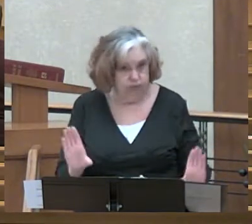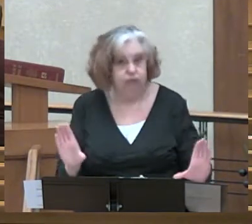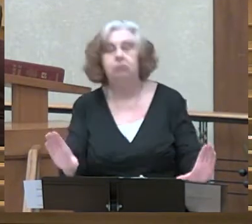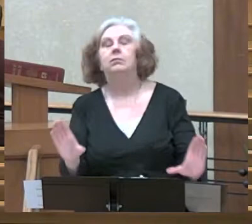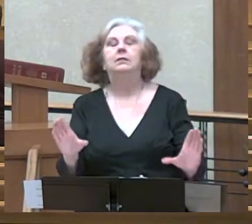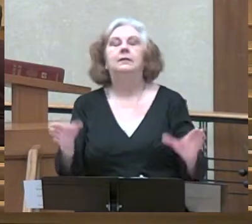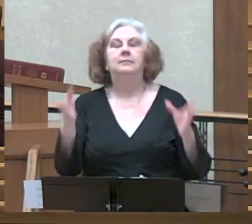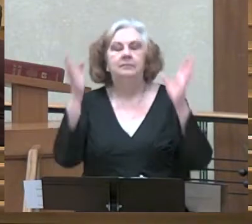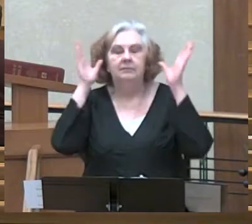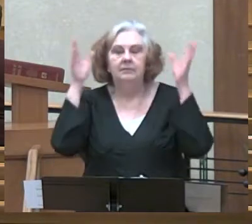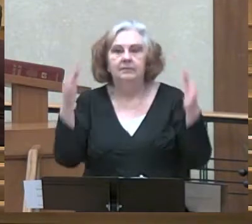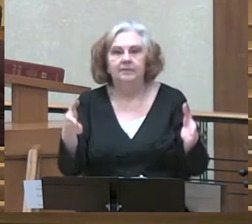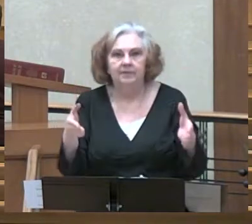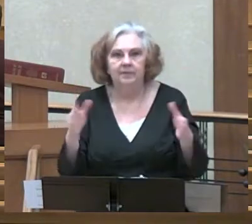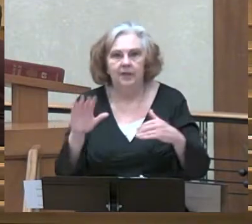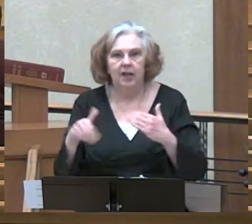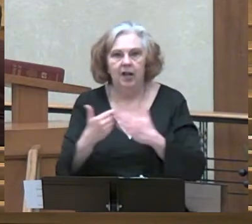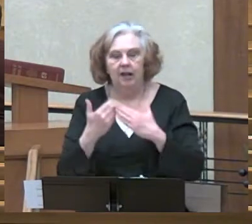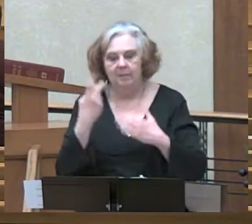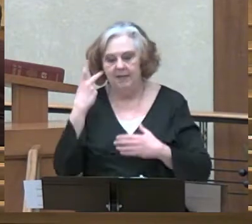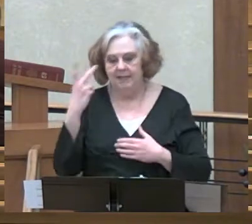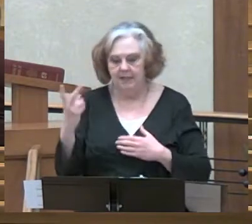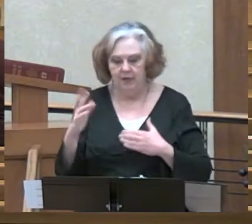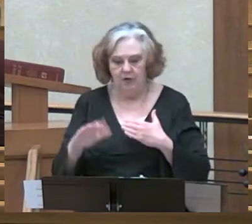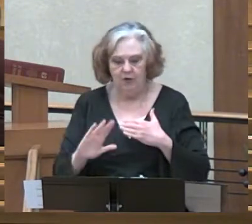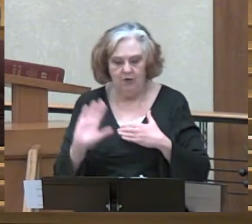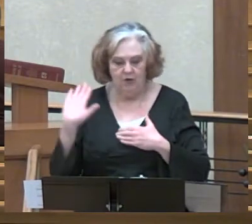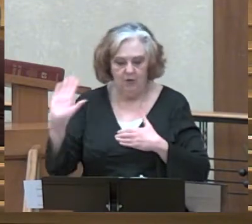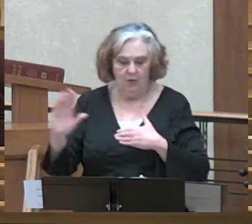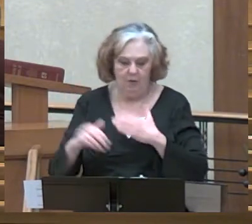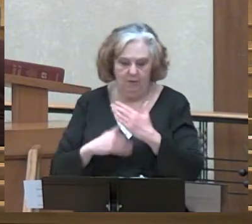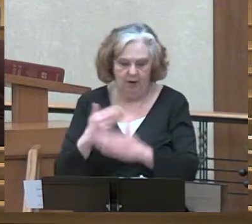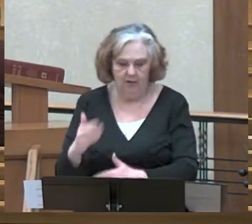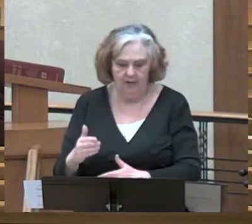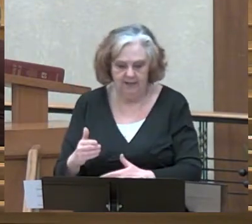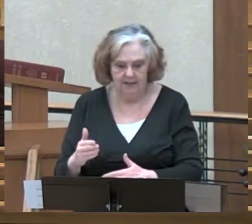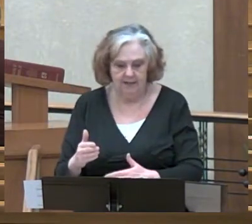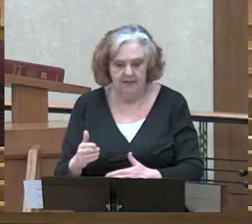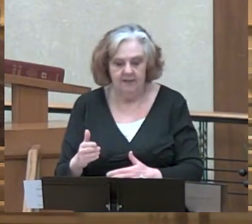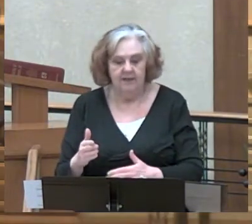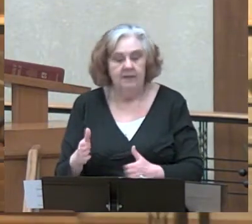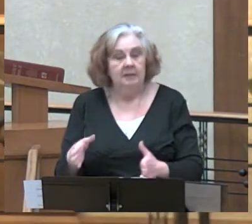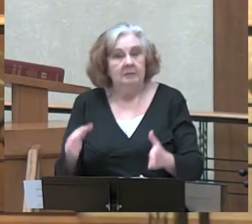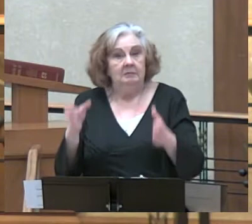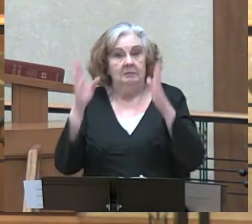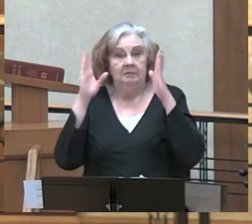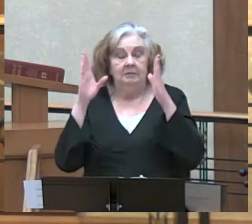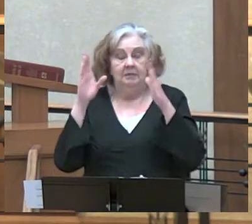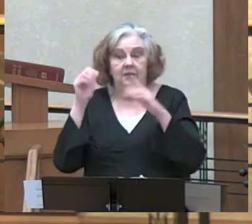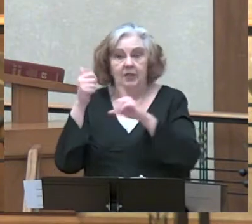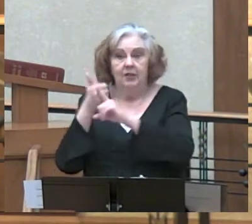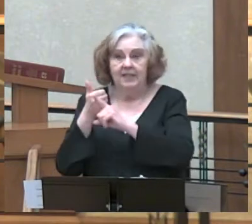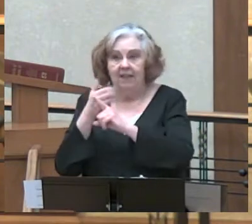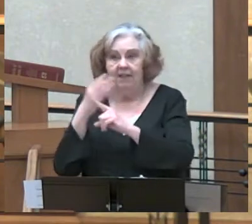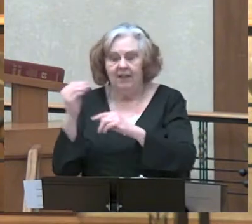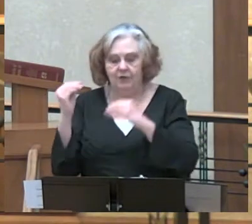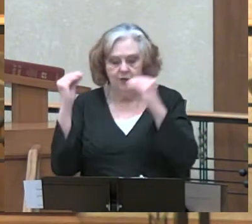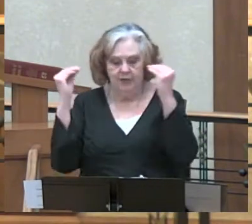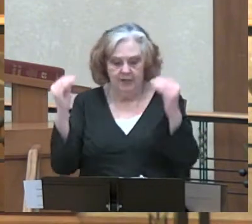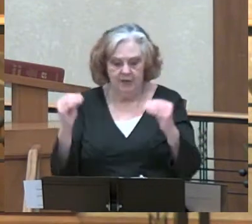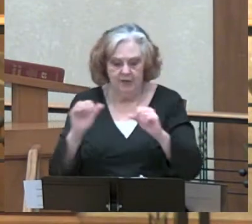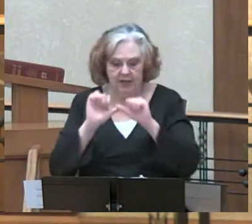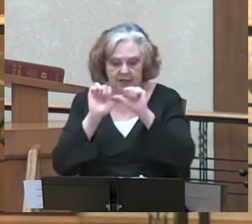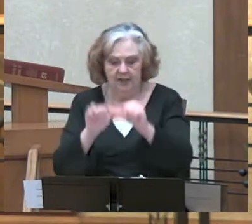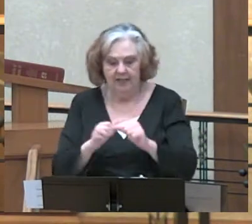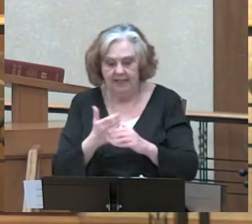yourself to them, so that all may see your progress. Pay close attention to yourself and to your teaching. Continue in